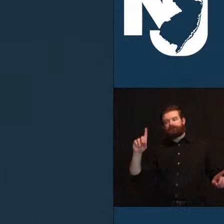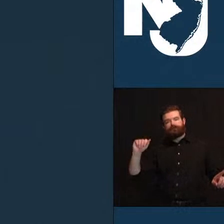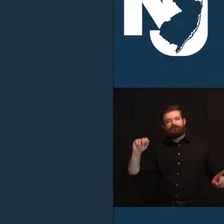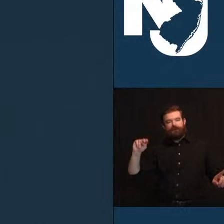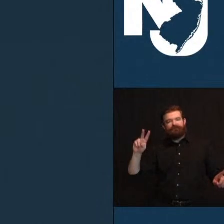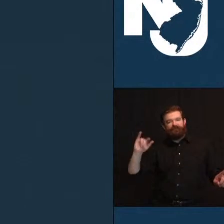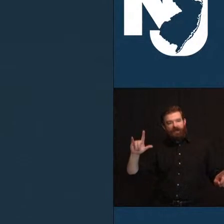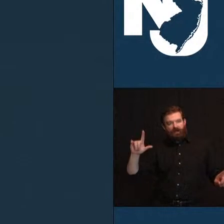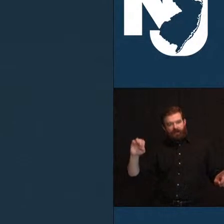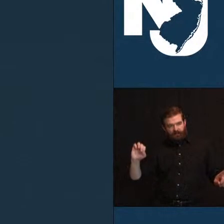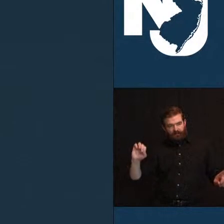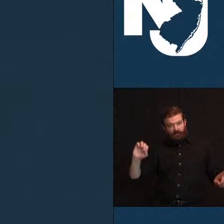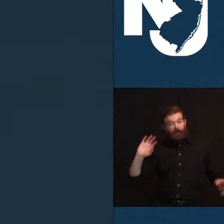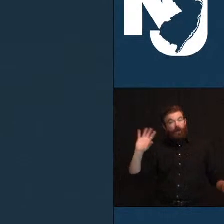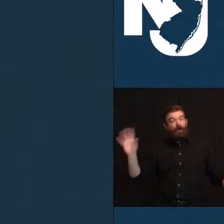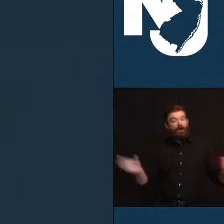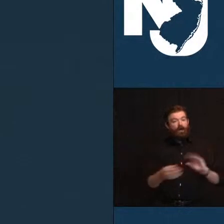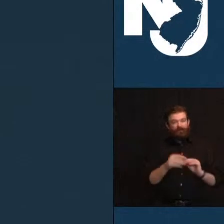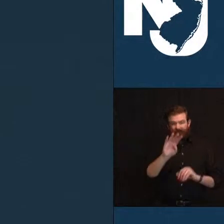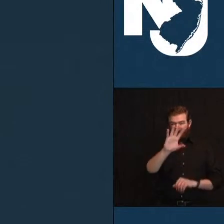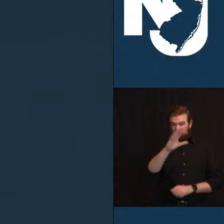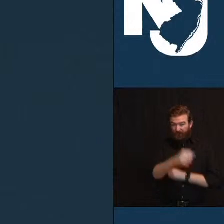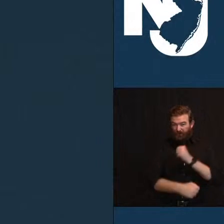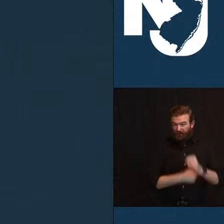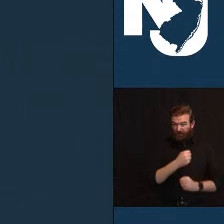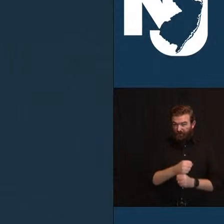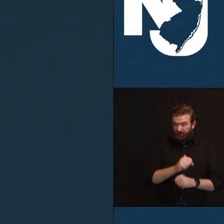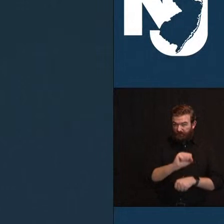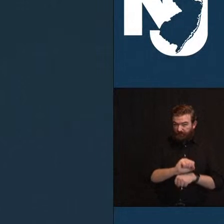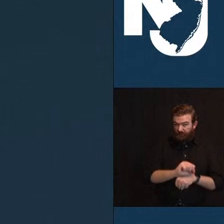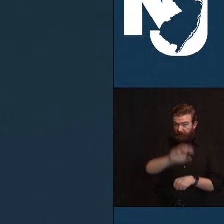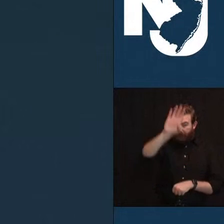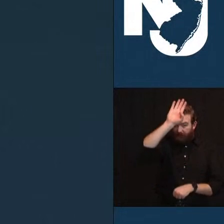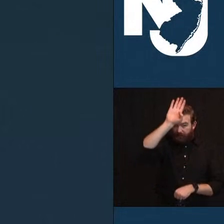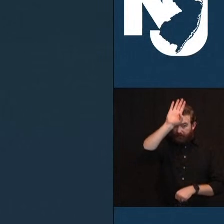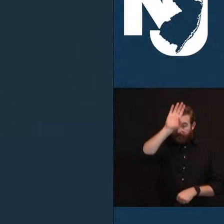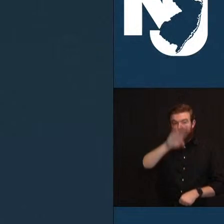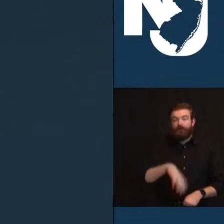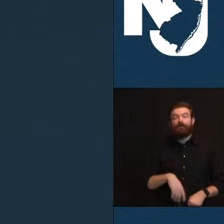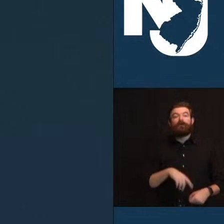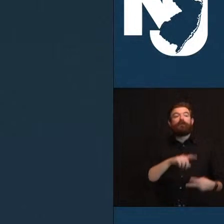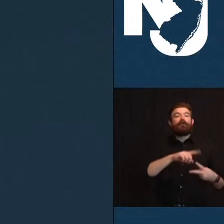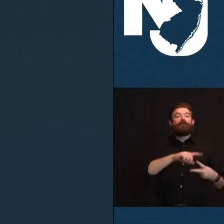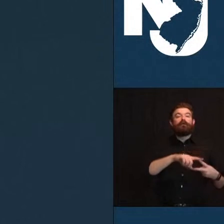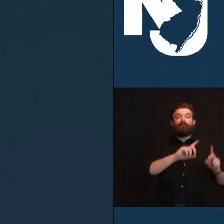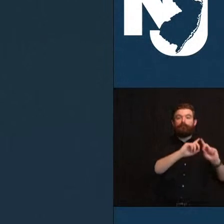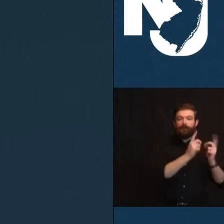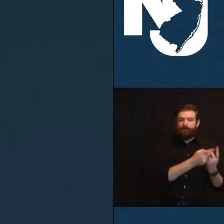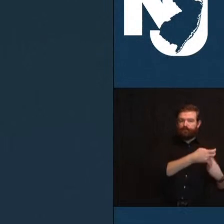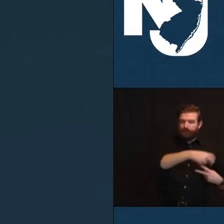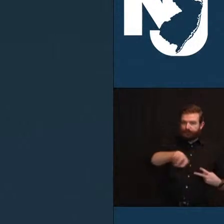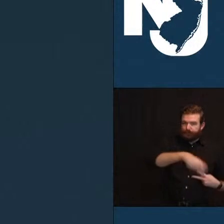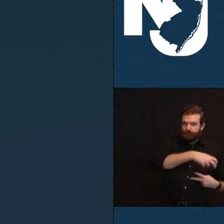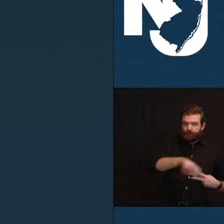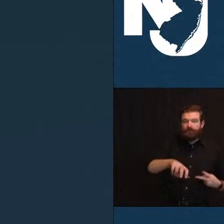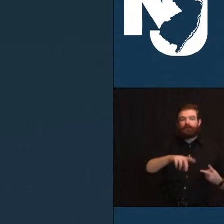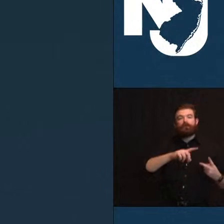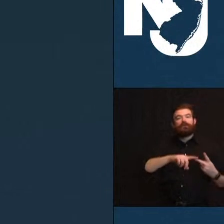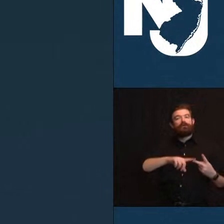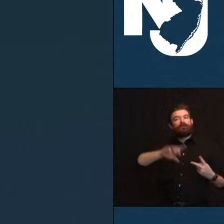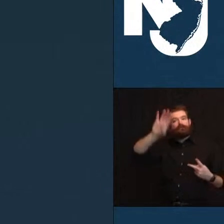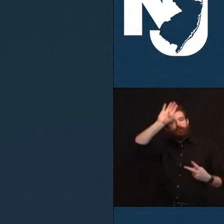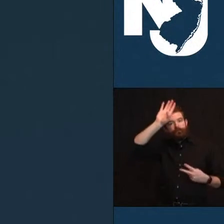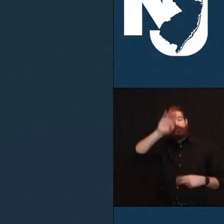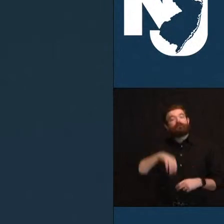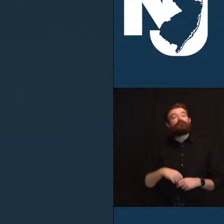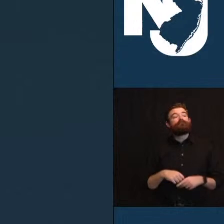in a DOT garage or the firehouse, Roy loved being in the great outdoors, whether it be hunting in Indiana, fishing in the Florida